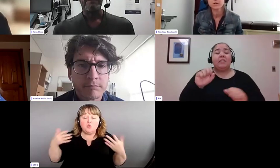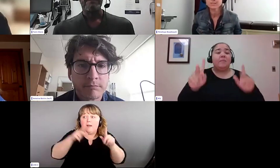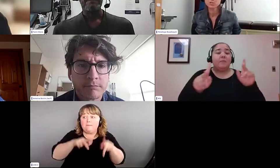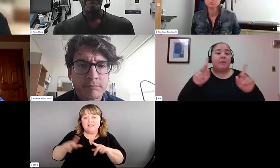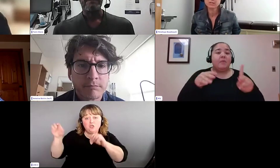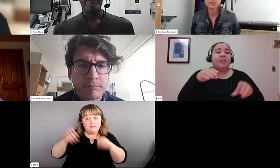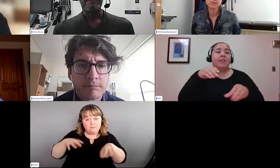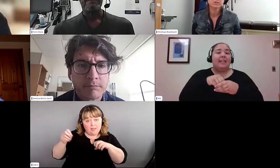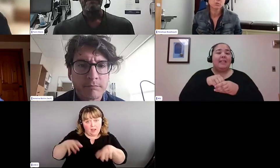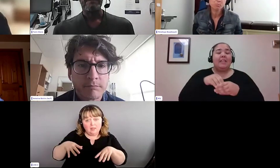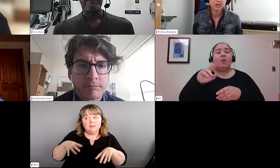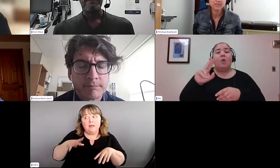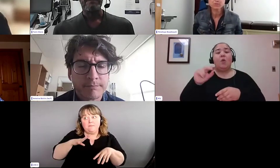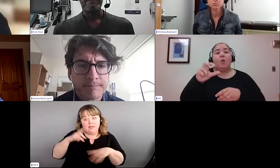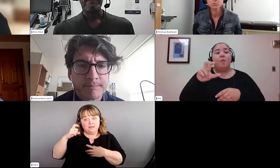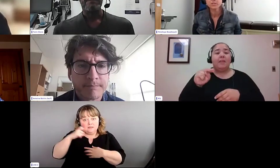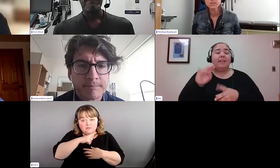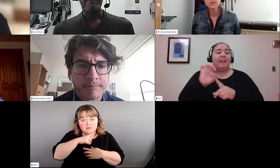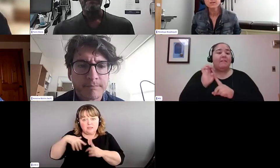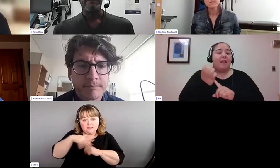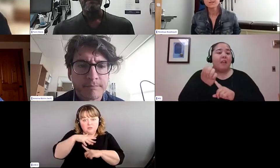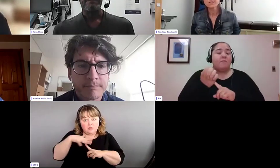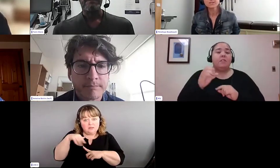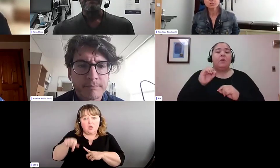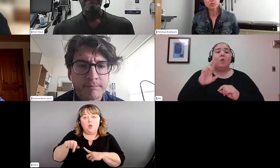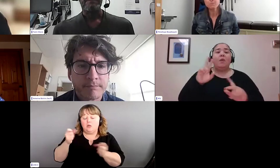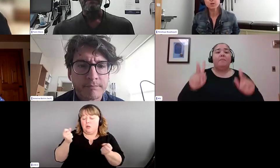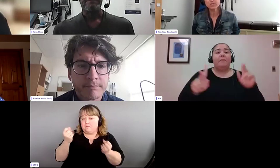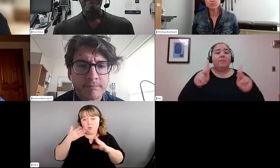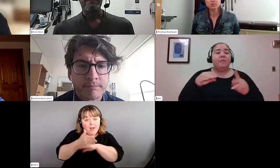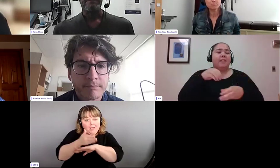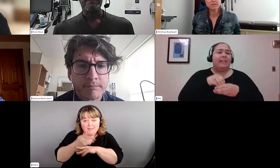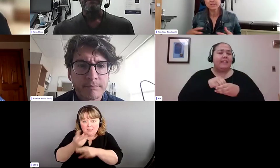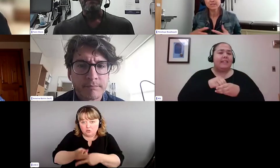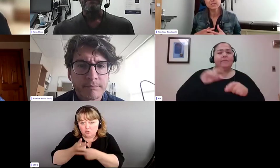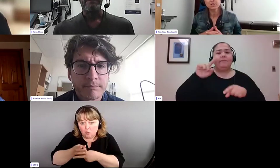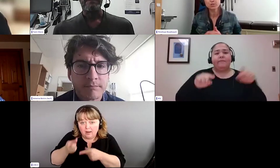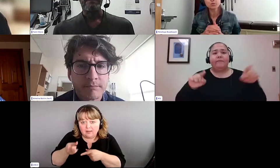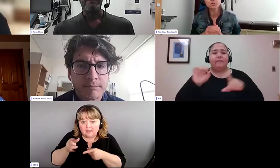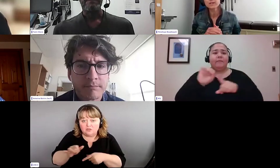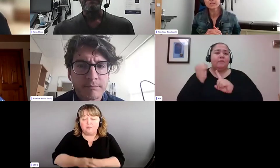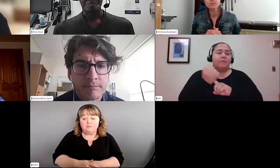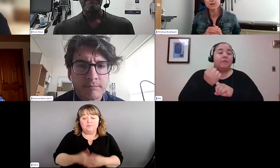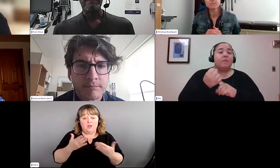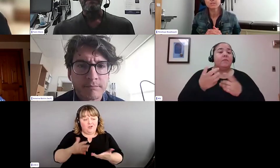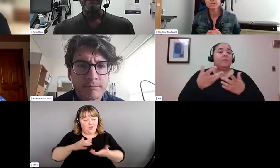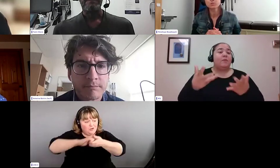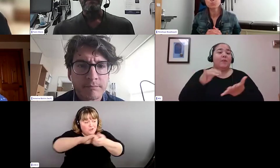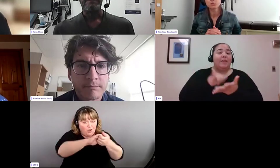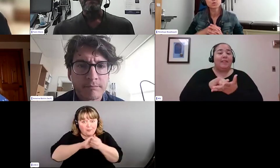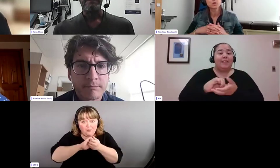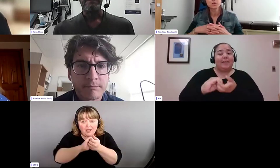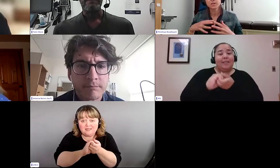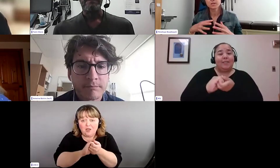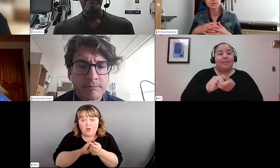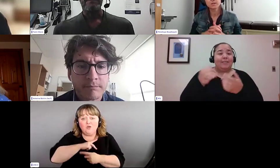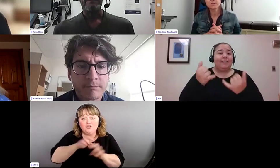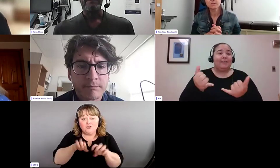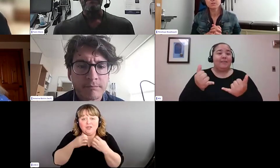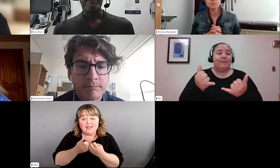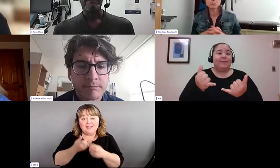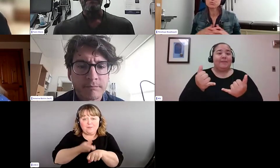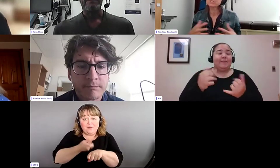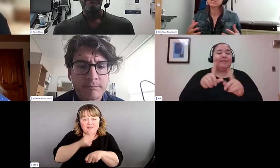urban situations, or migrant individuals with precarious status who don't have access